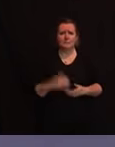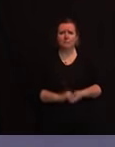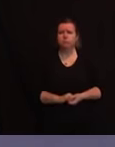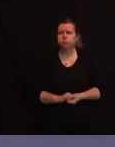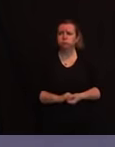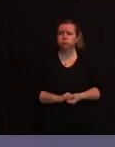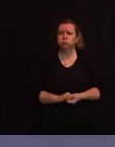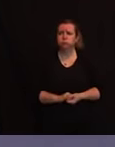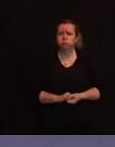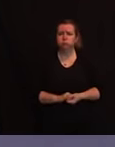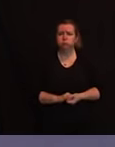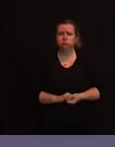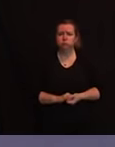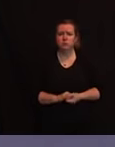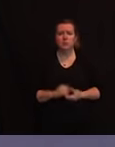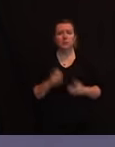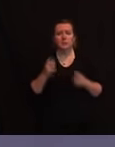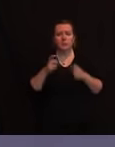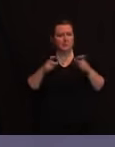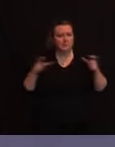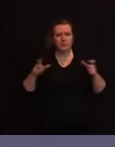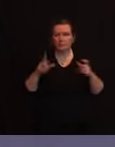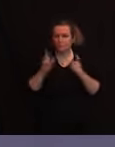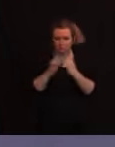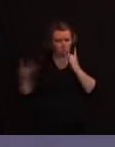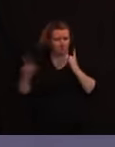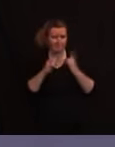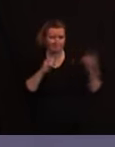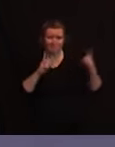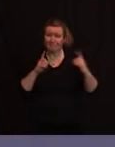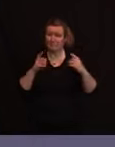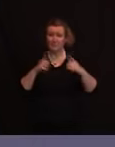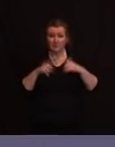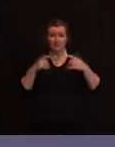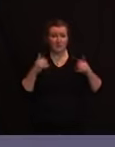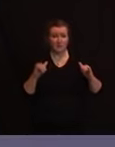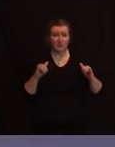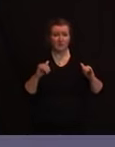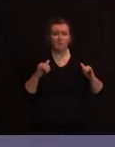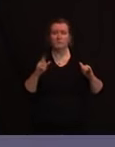while social distancing, we are all coming together in one cause, and